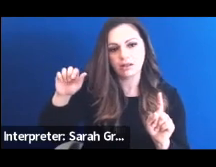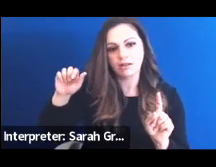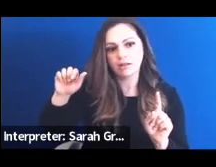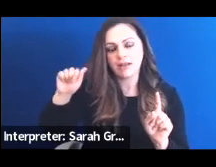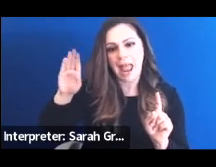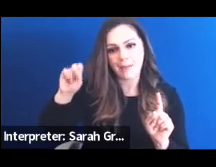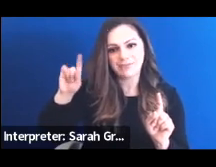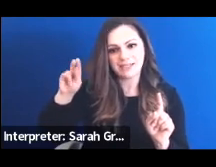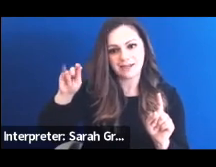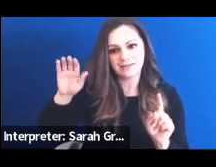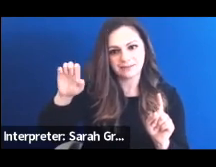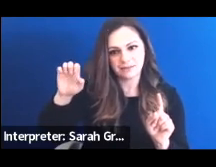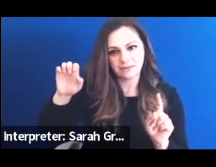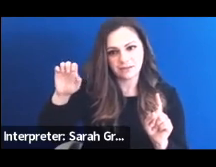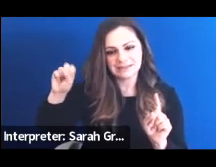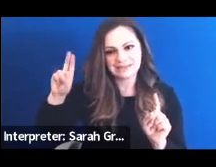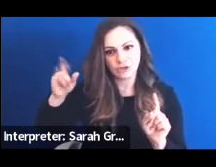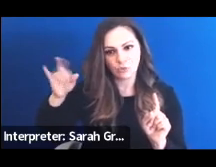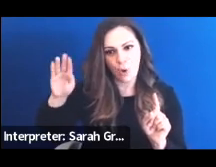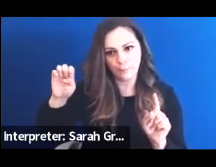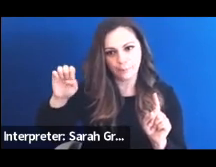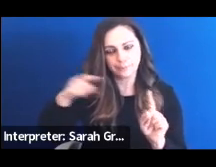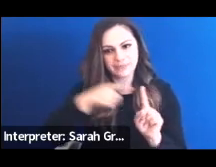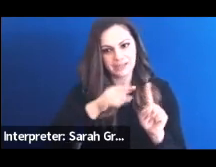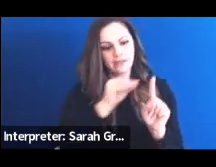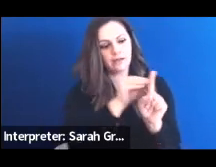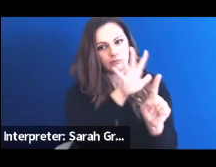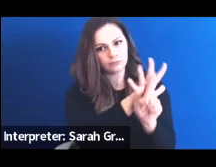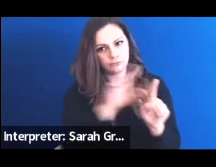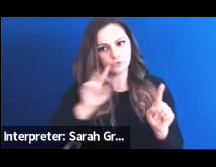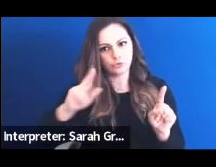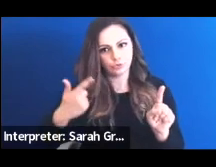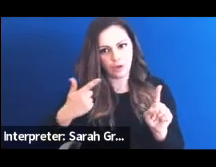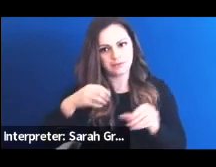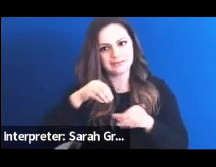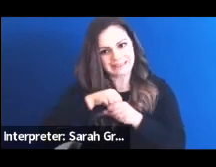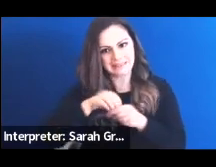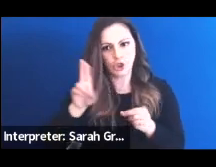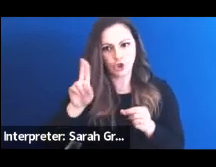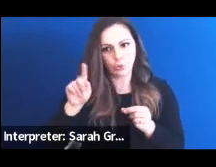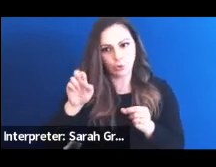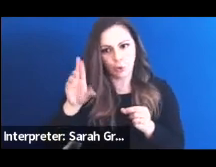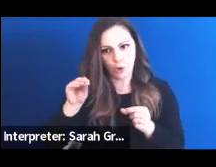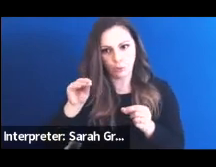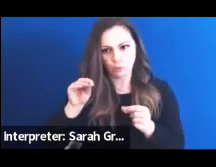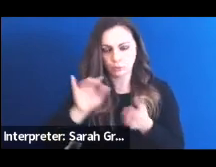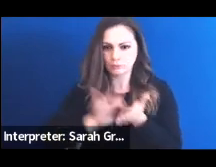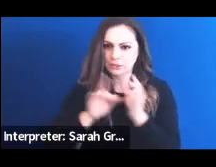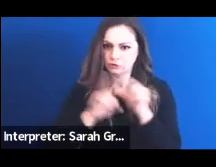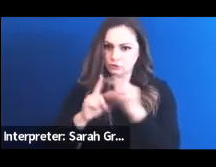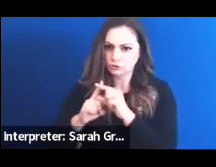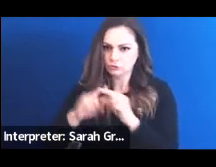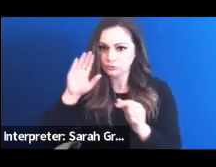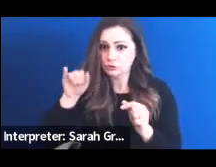drug exposed in utero. Okay. Again, sort of like what Joe Friday said on Dragnet, just